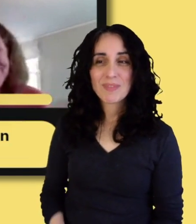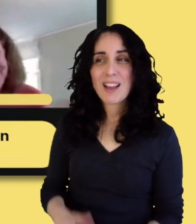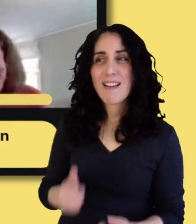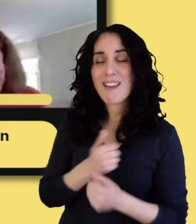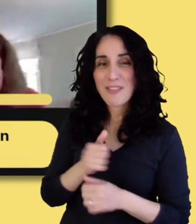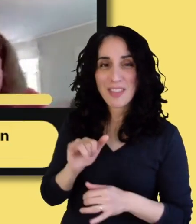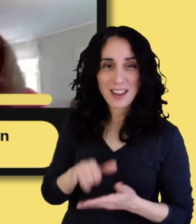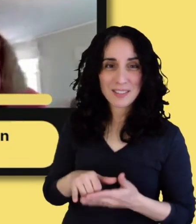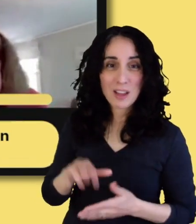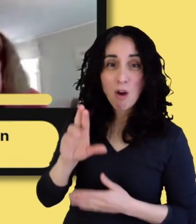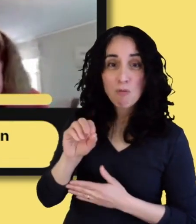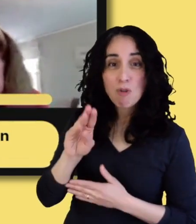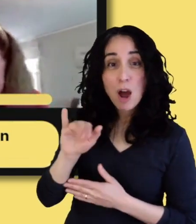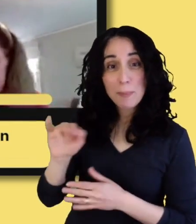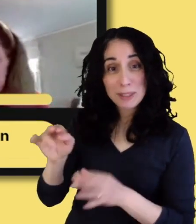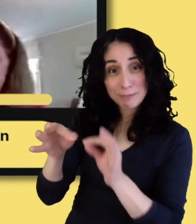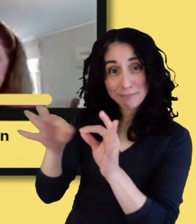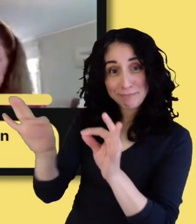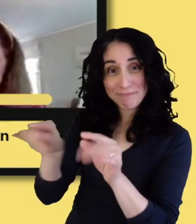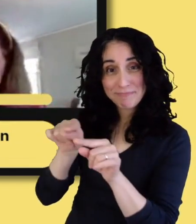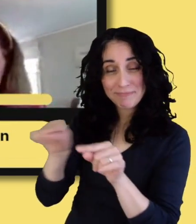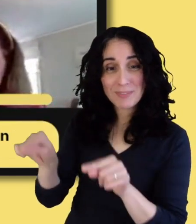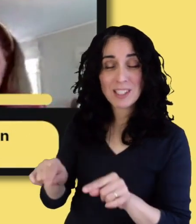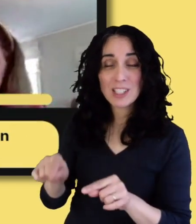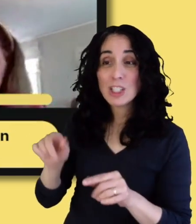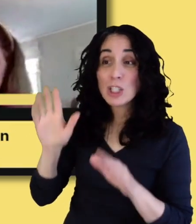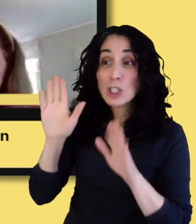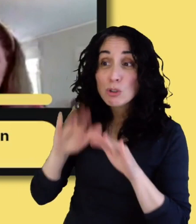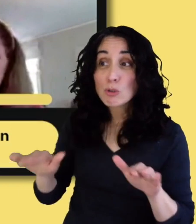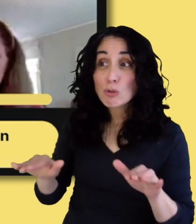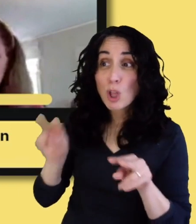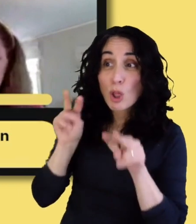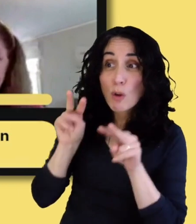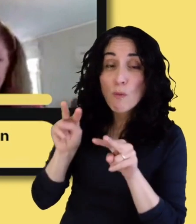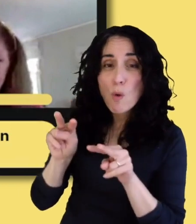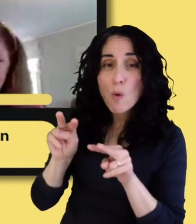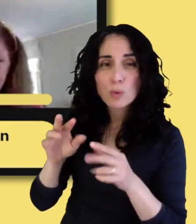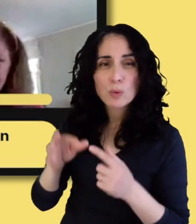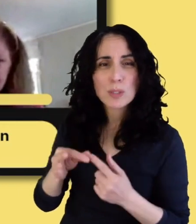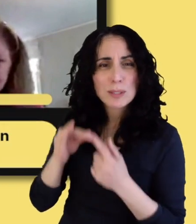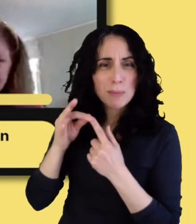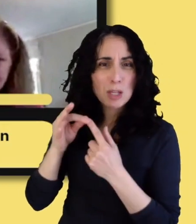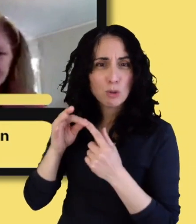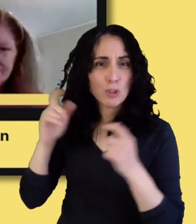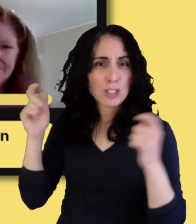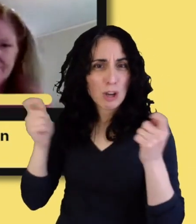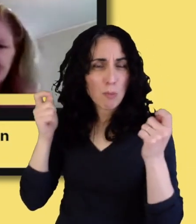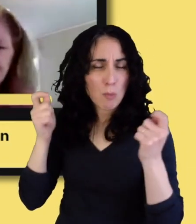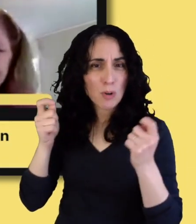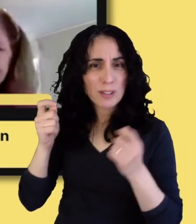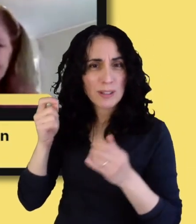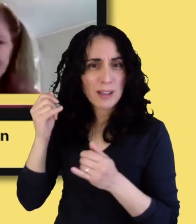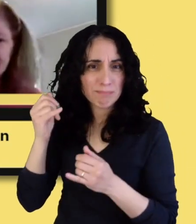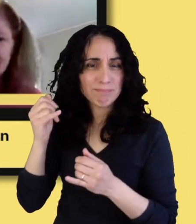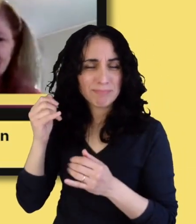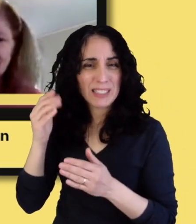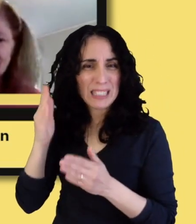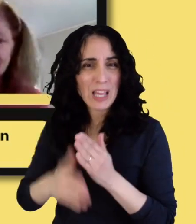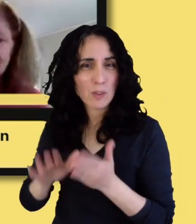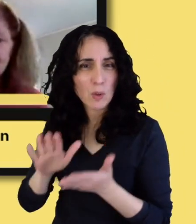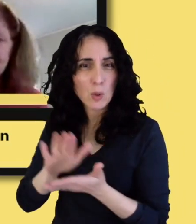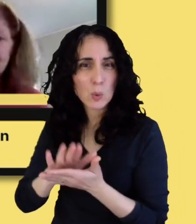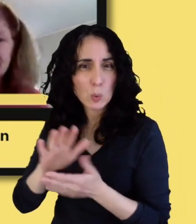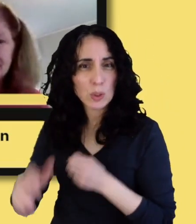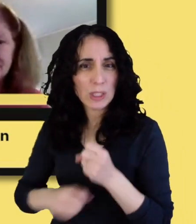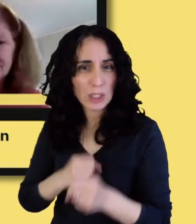said children often look forward to a special ceremony at the end of the school year as they move from one grade to the next,